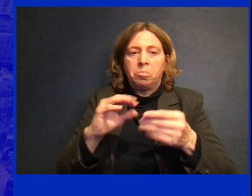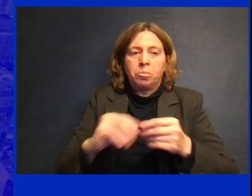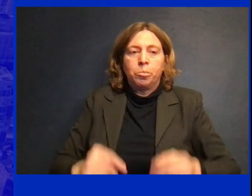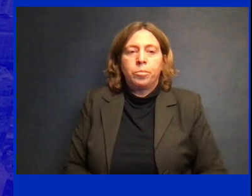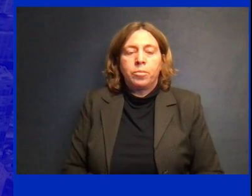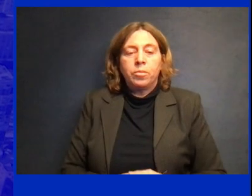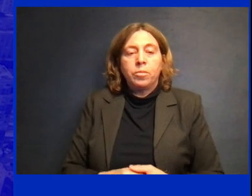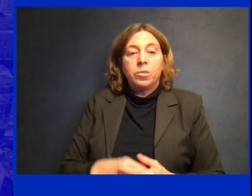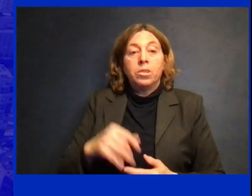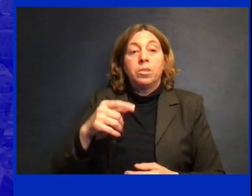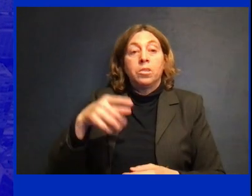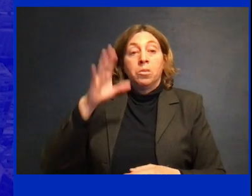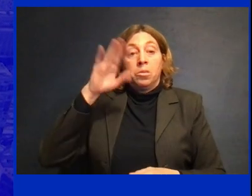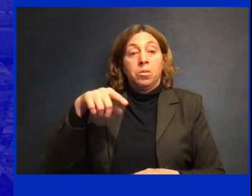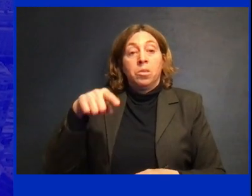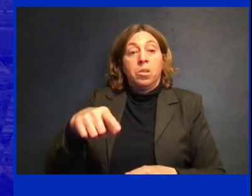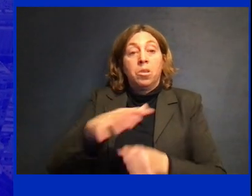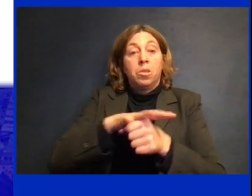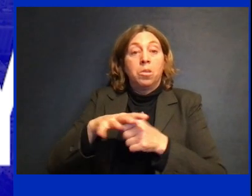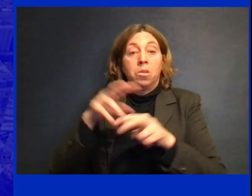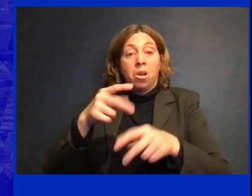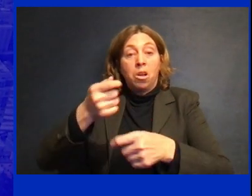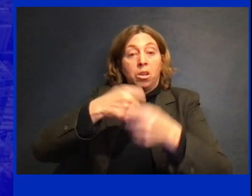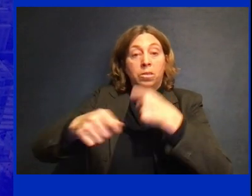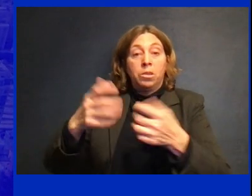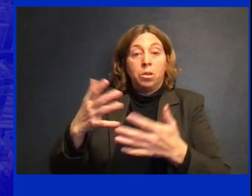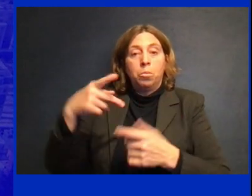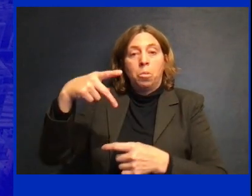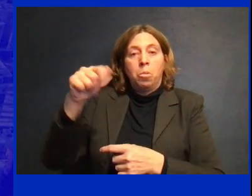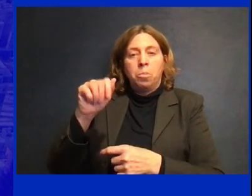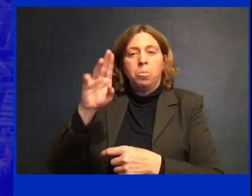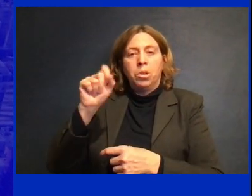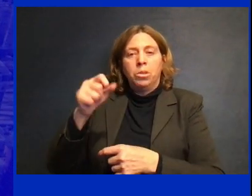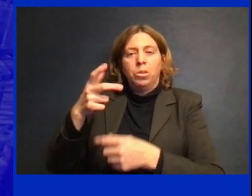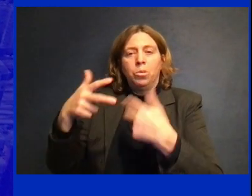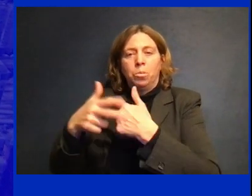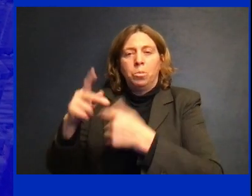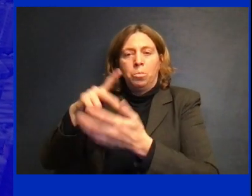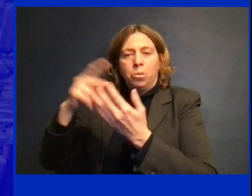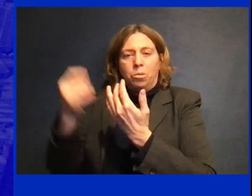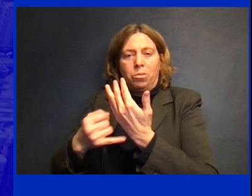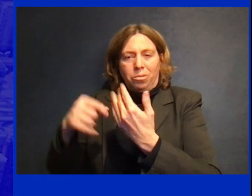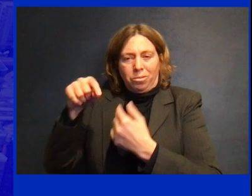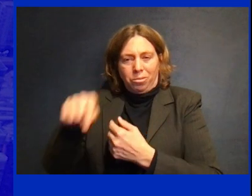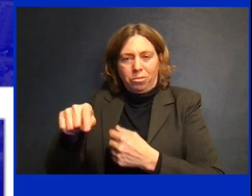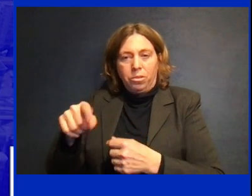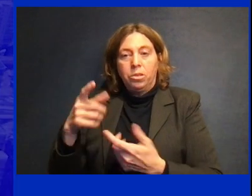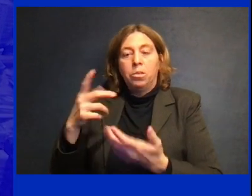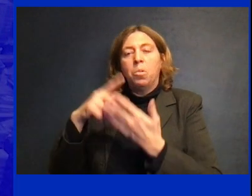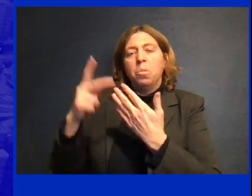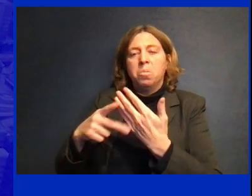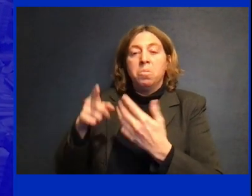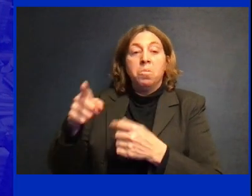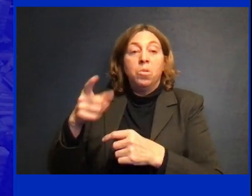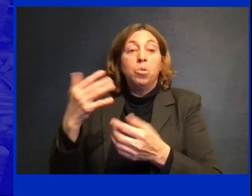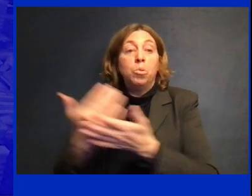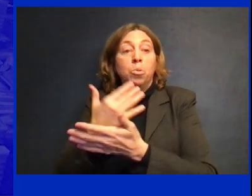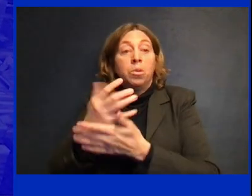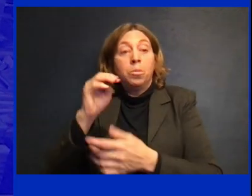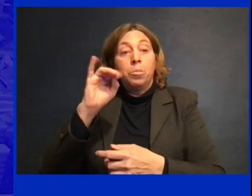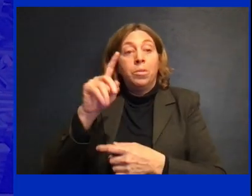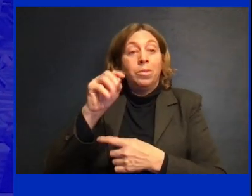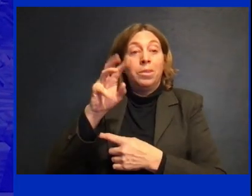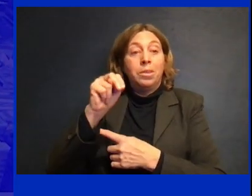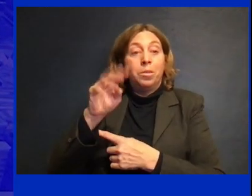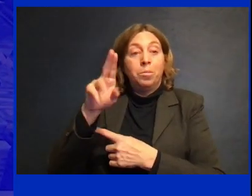This locally preferred alternative, also known as the Port Authority Bus Terminal Replacement Program, or the New